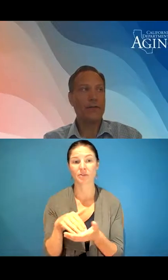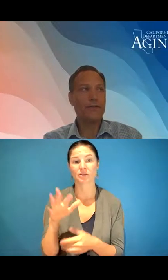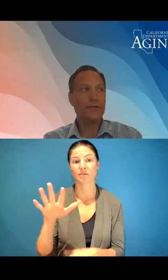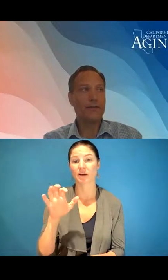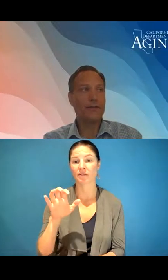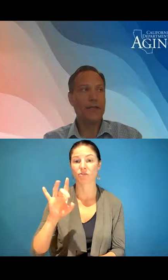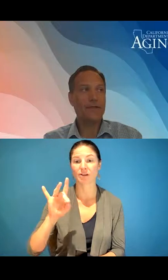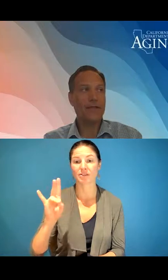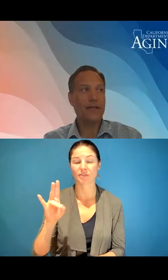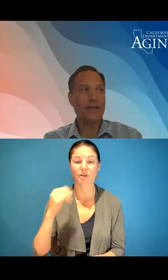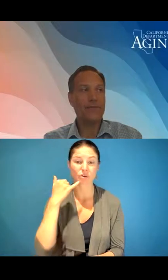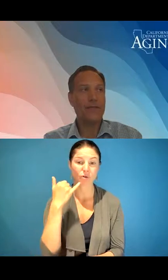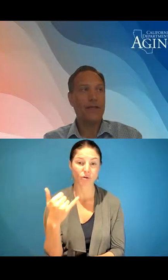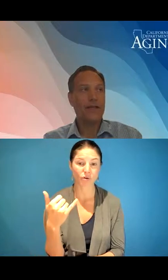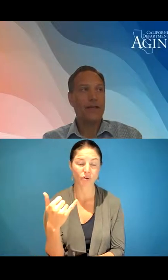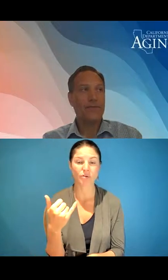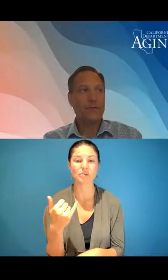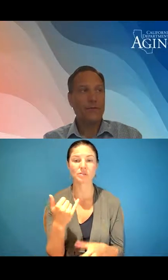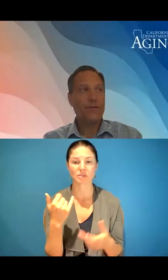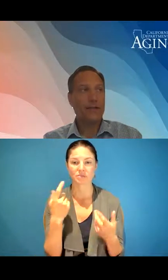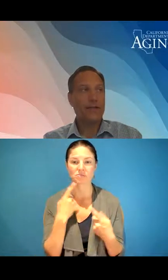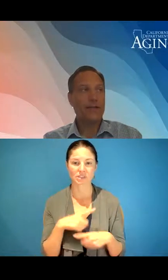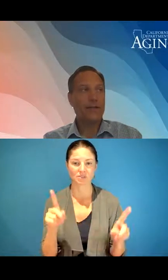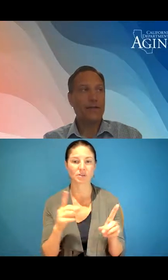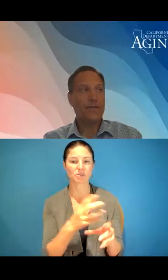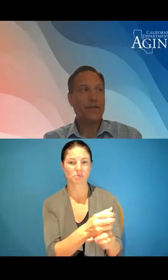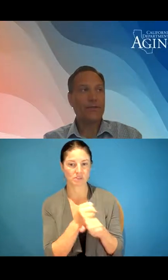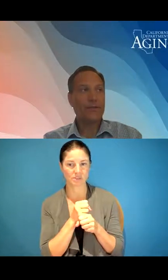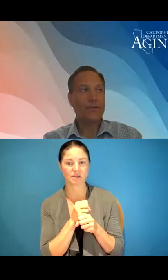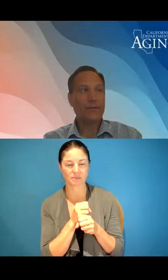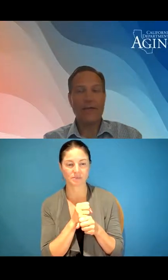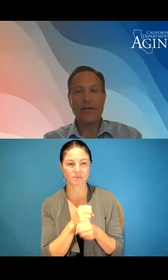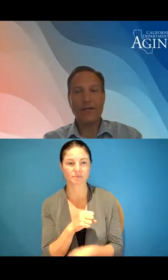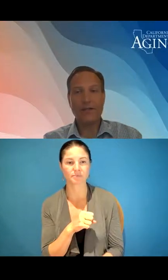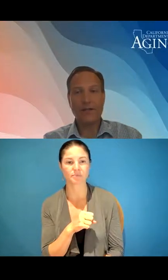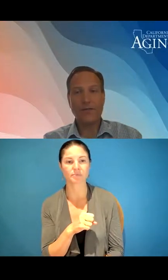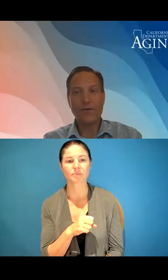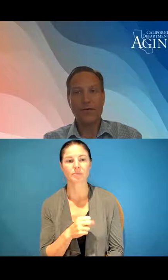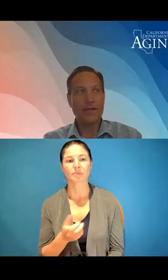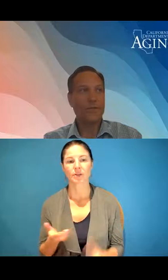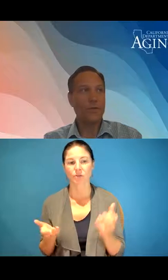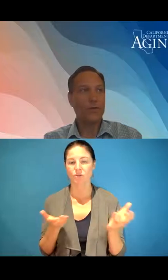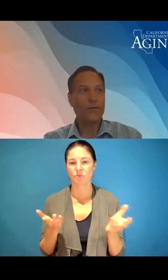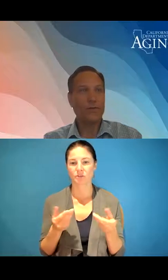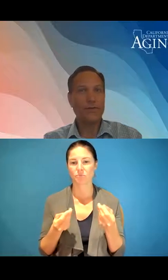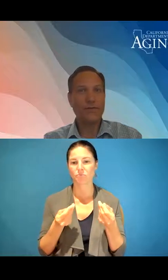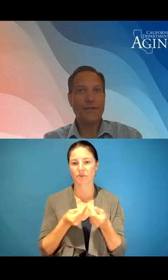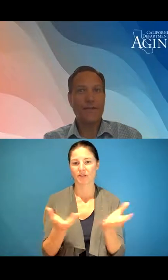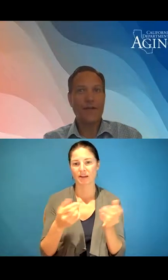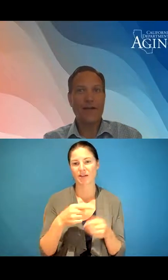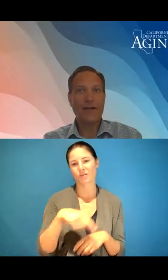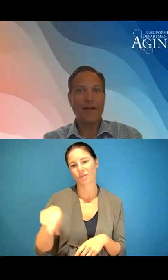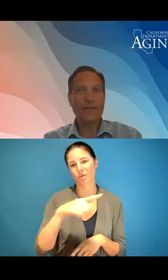35,587 calls have been successfully received and services provided to older